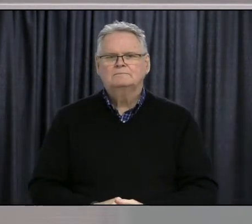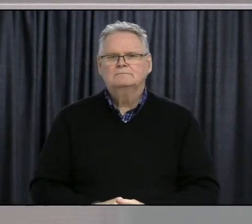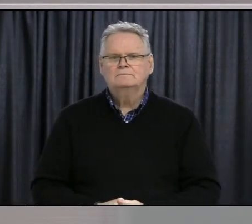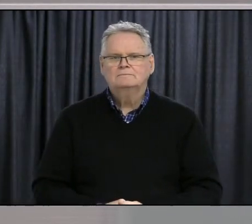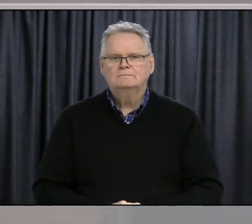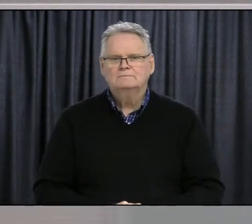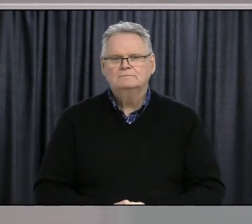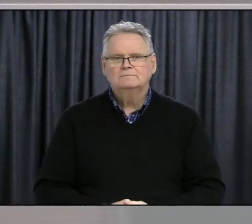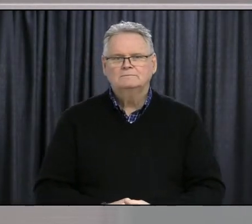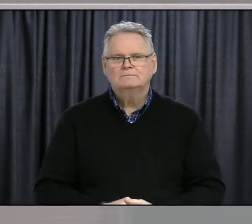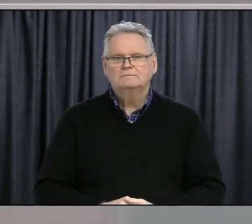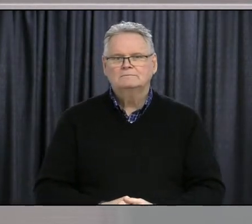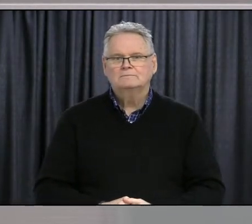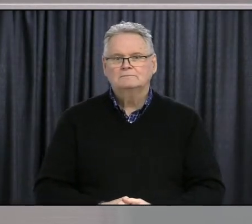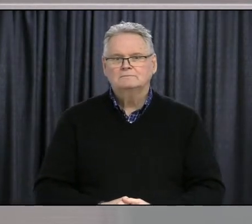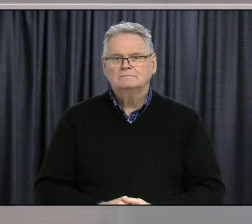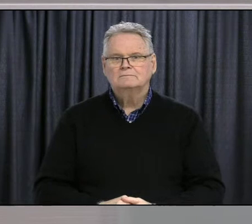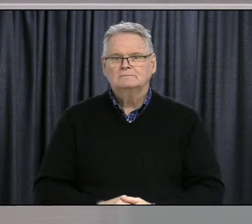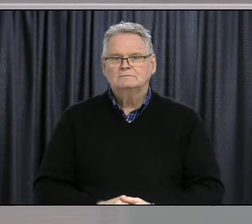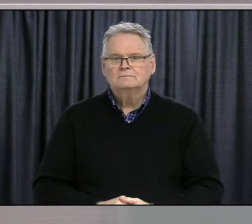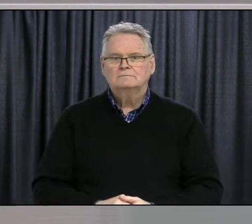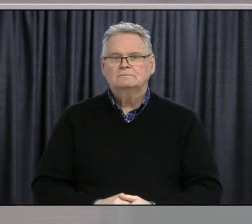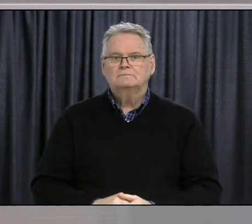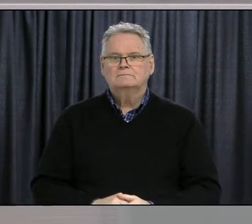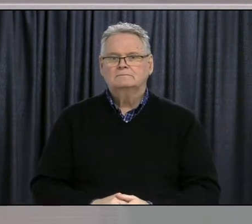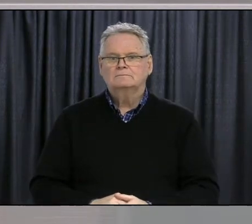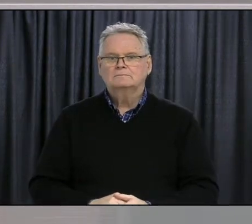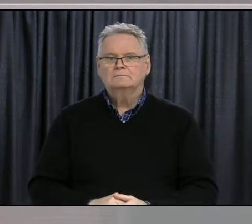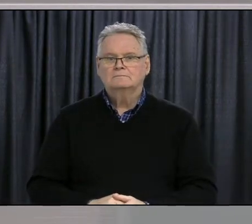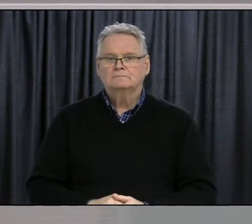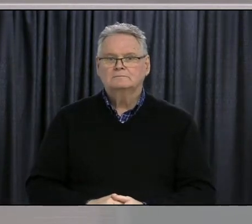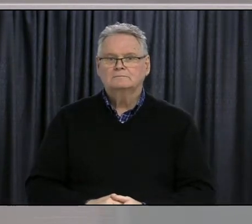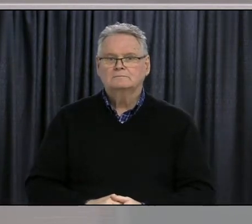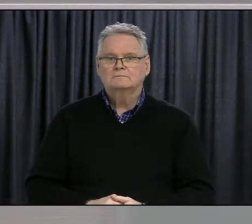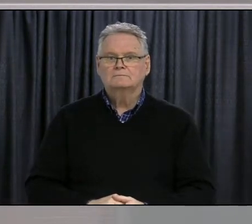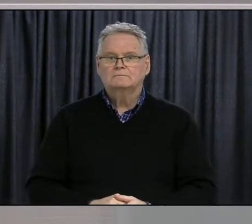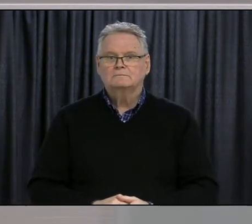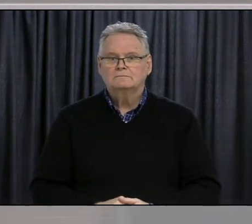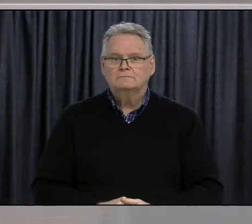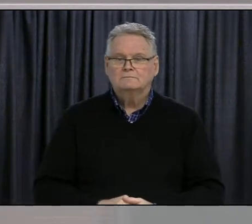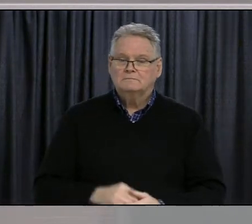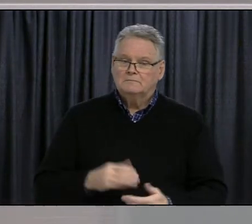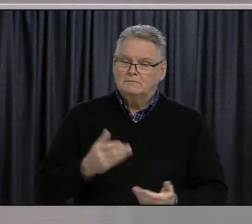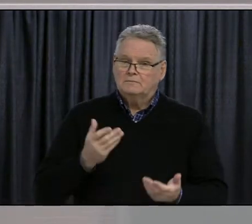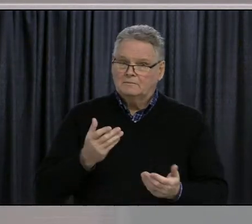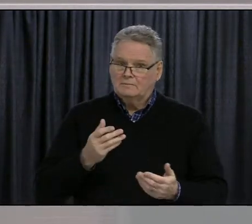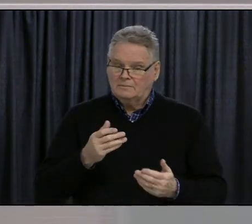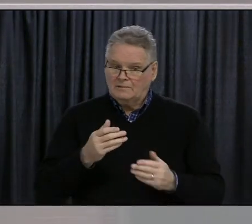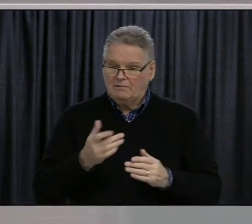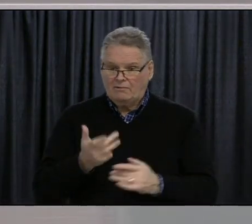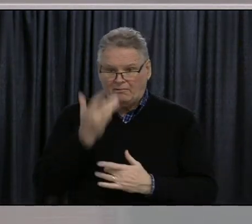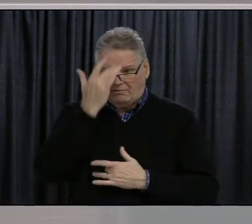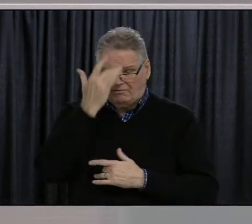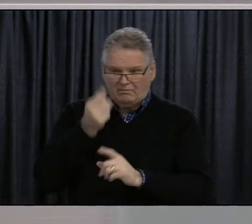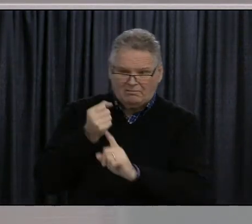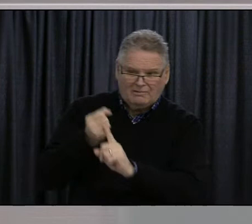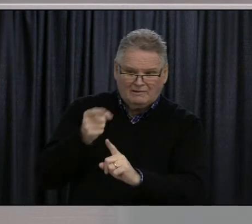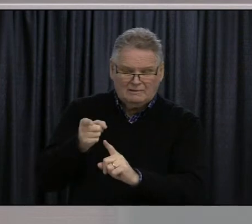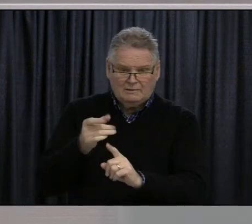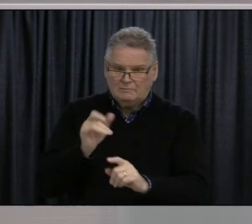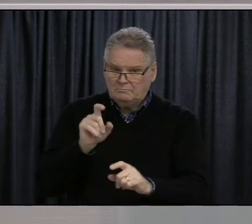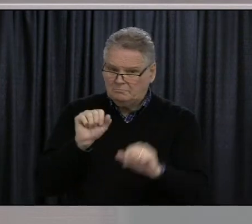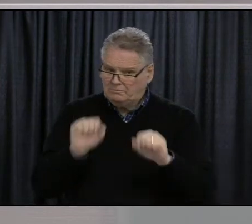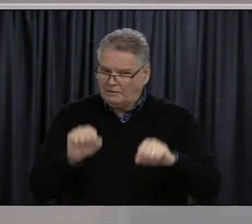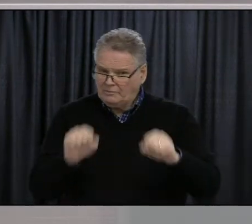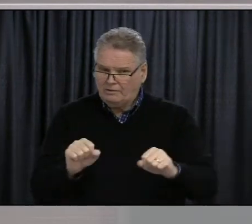far as New Year's, I believe you said. I was wondering if you could give us an idea of the scope of testing in this situation. How many people have been tested to